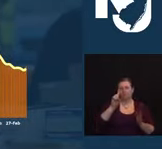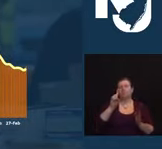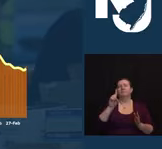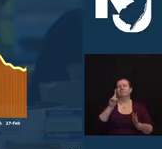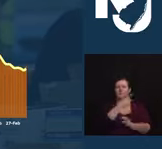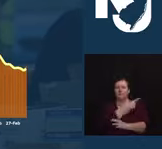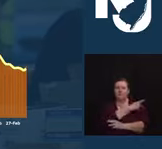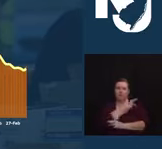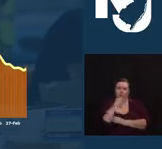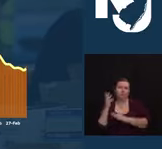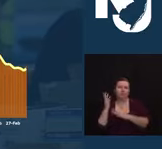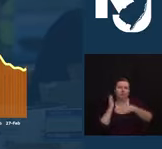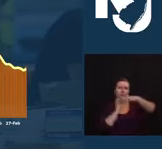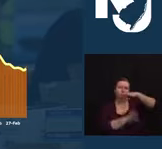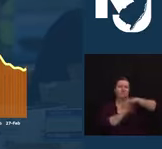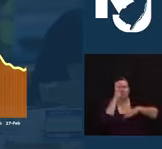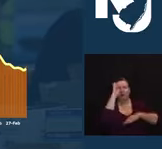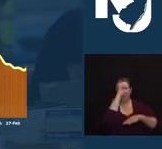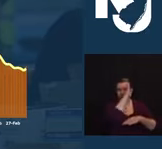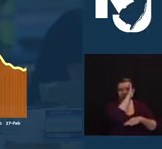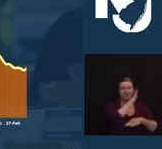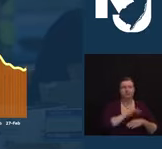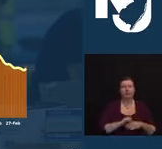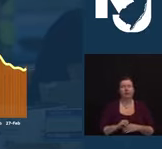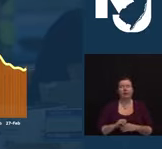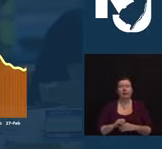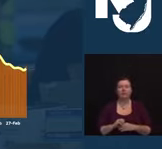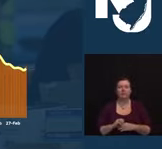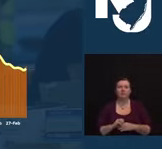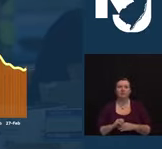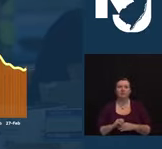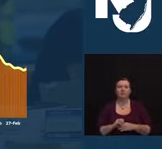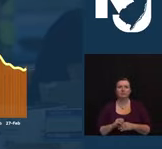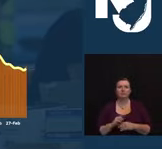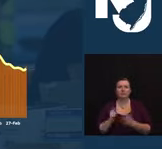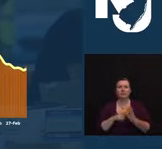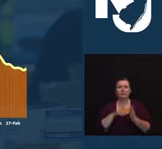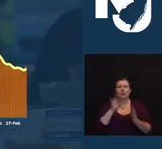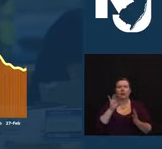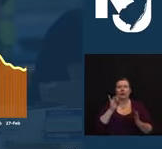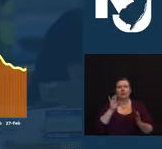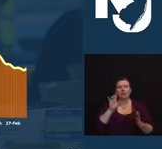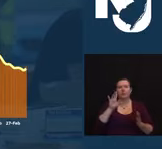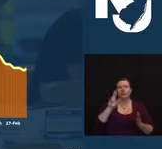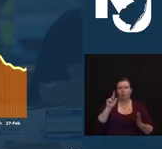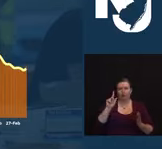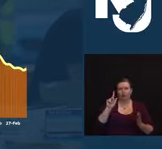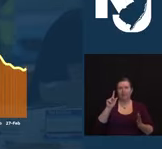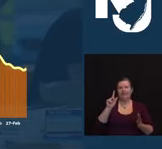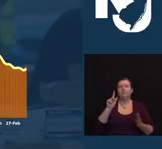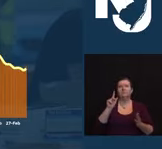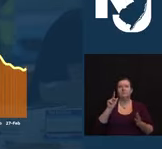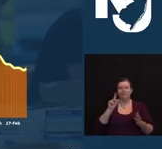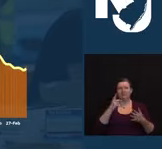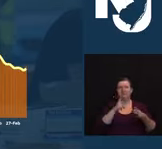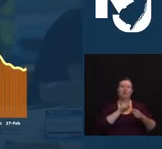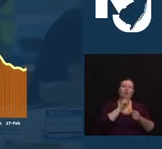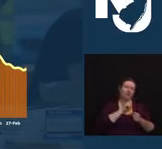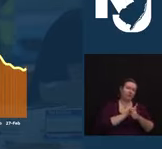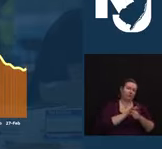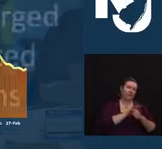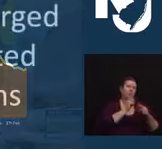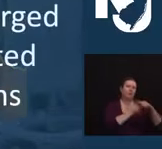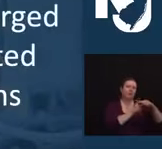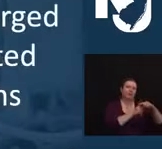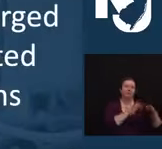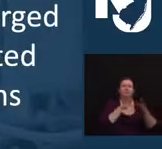including 1,823 who were confirmed positive. Those numbers are up a bit over the past couple of days. Throughout